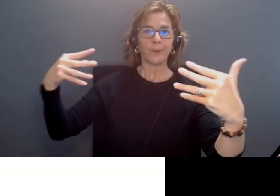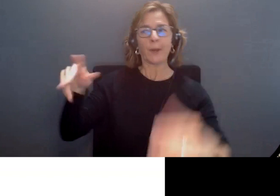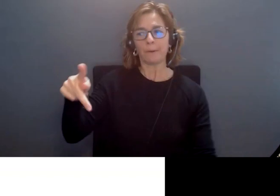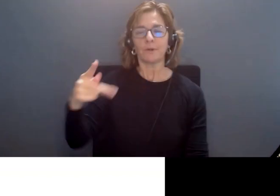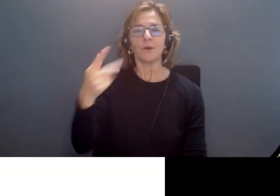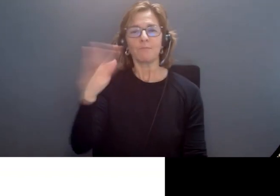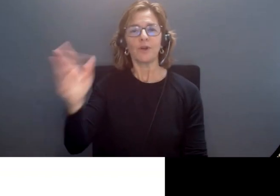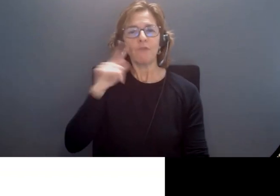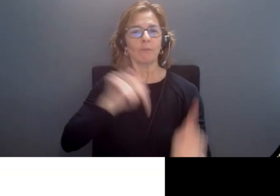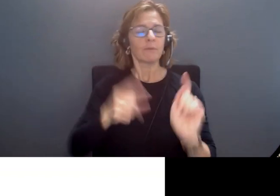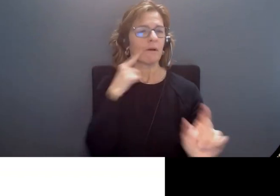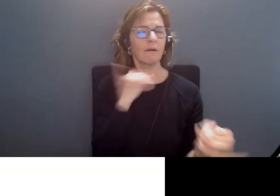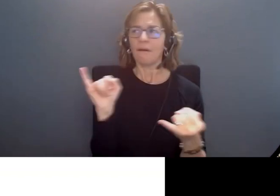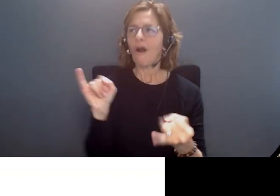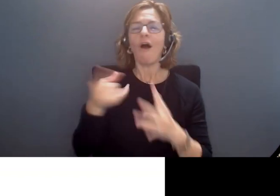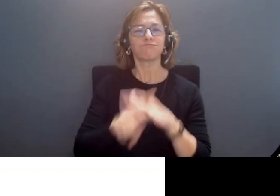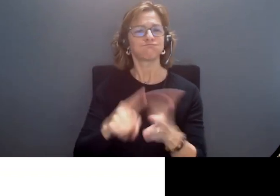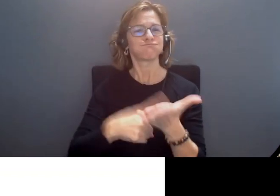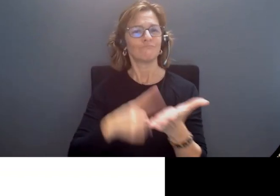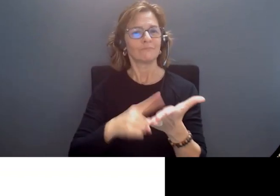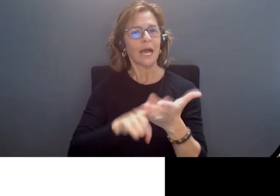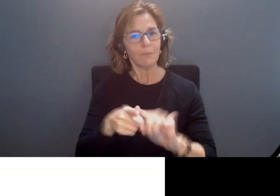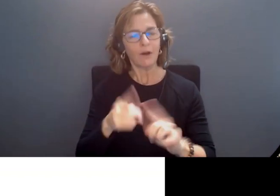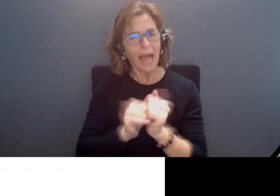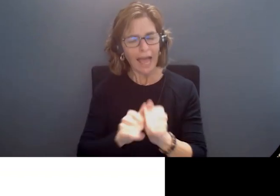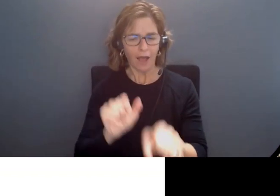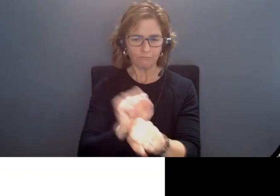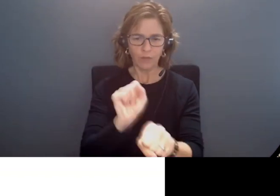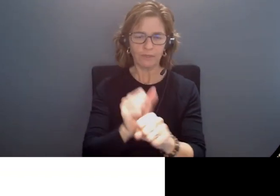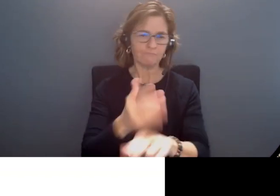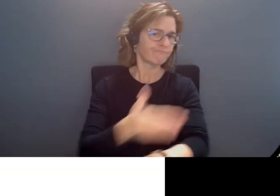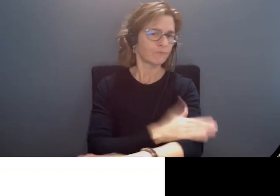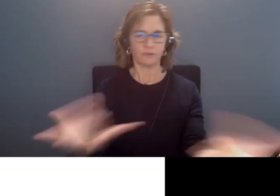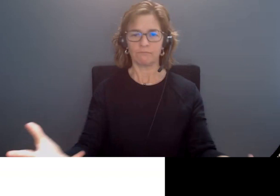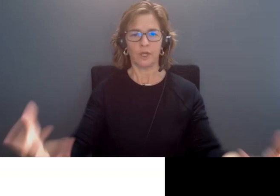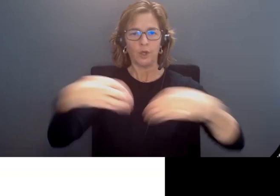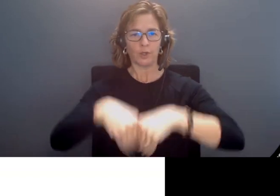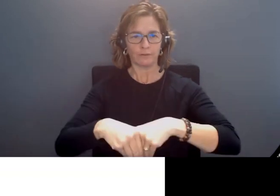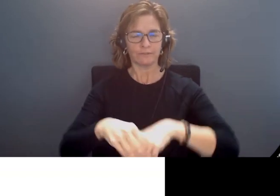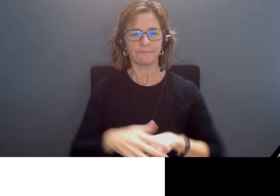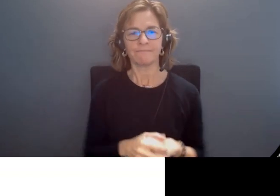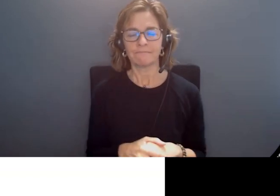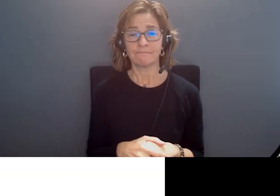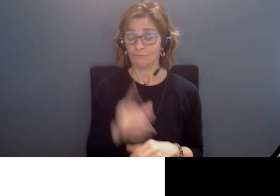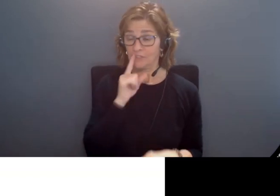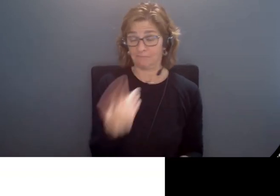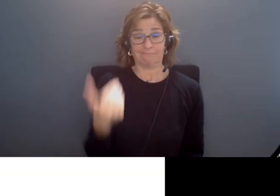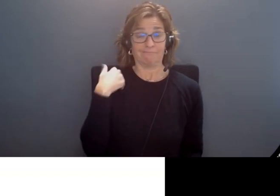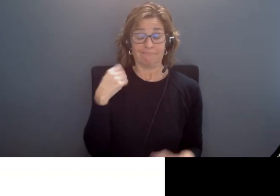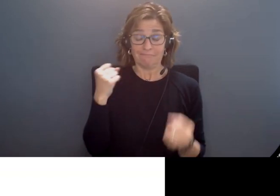In 2022, over 400 locations lit up their buildings across 118 communities